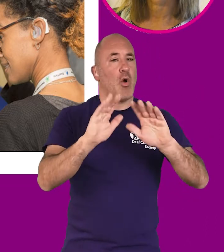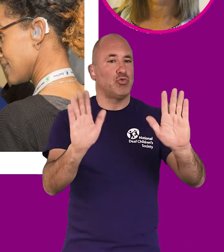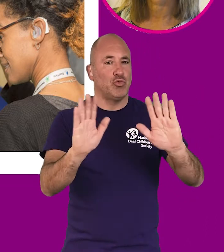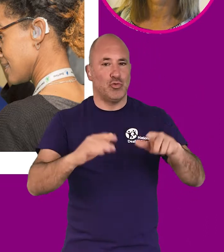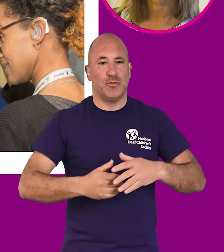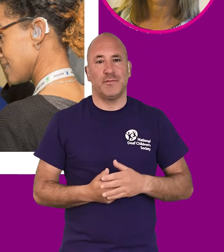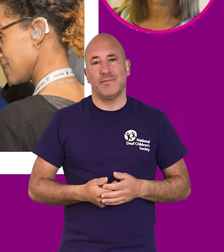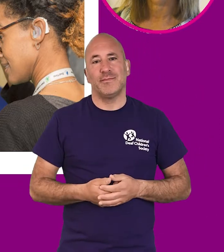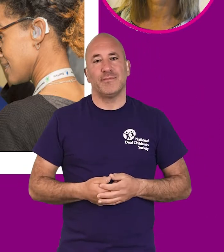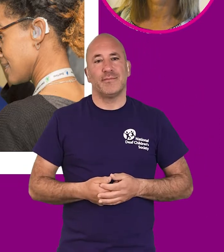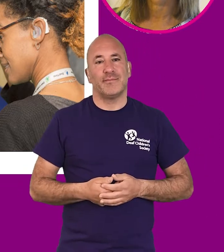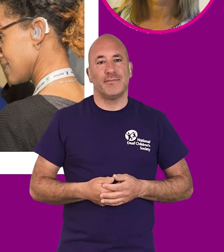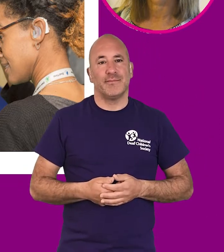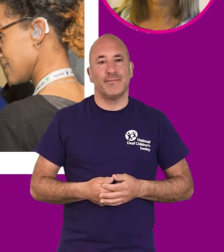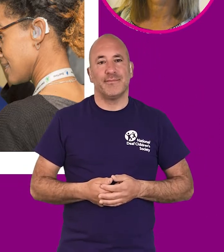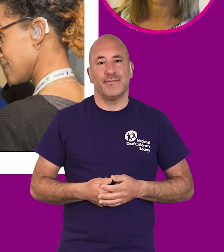screen.